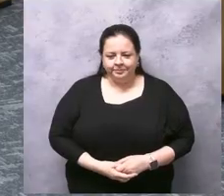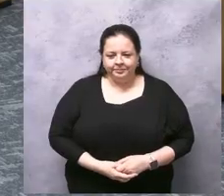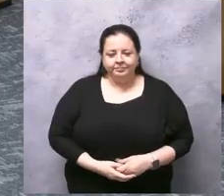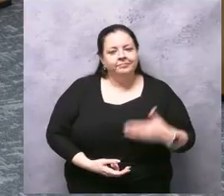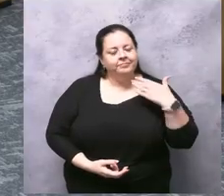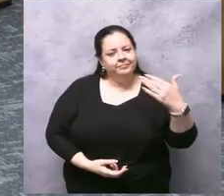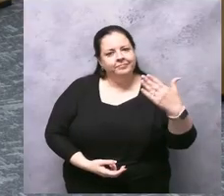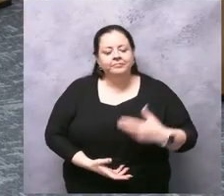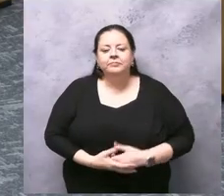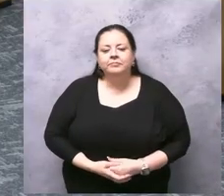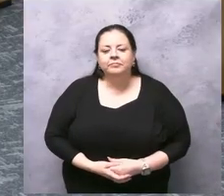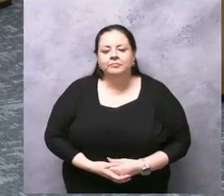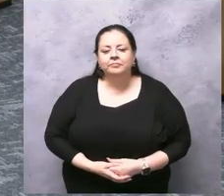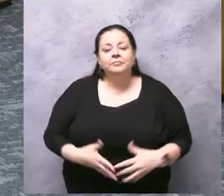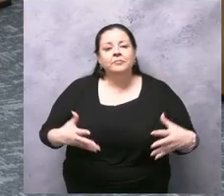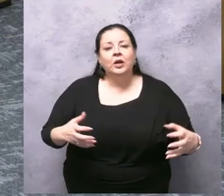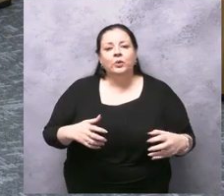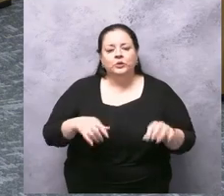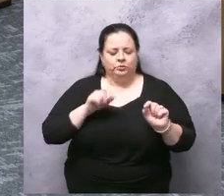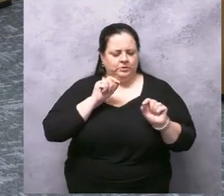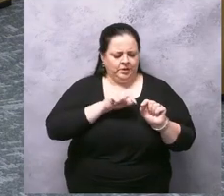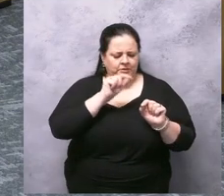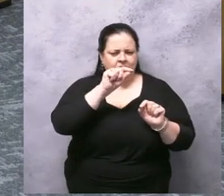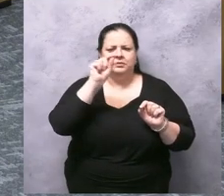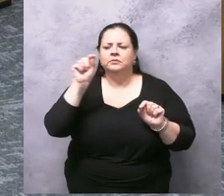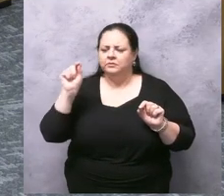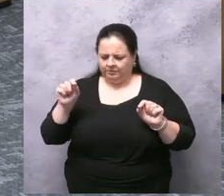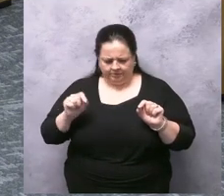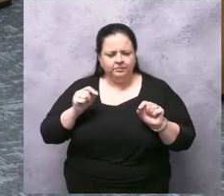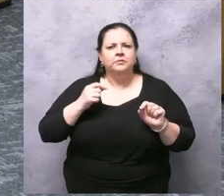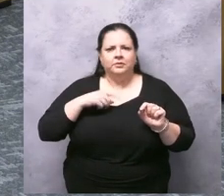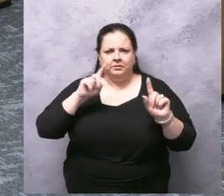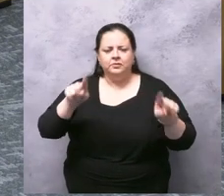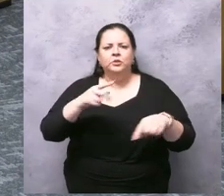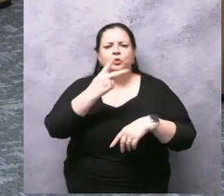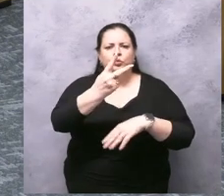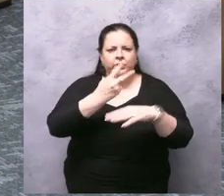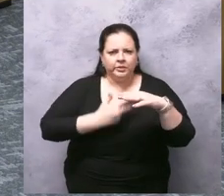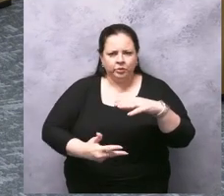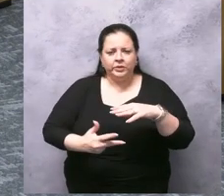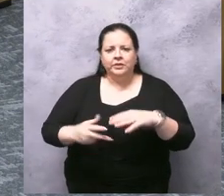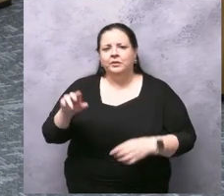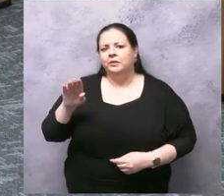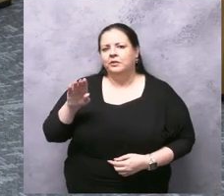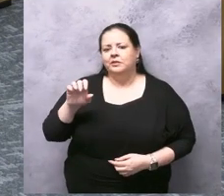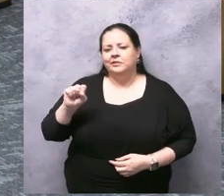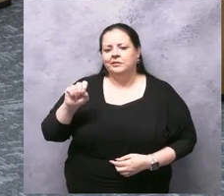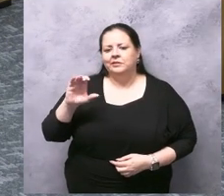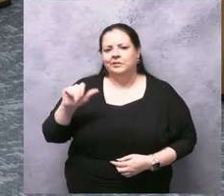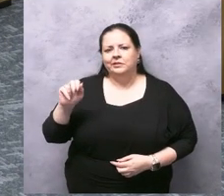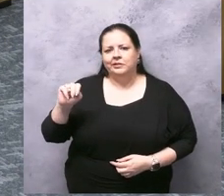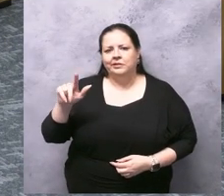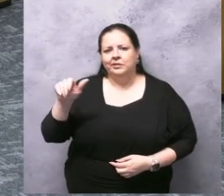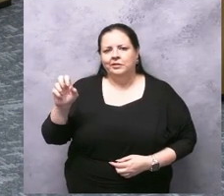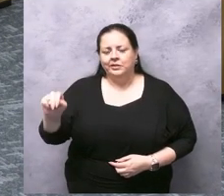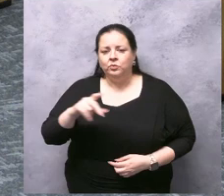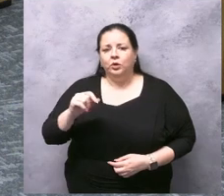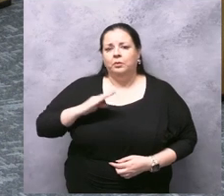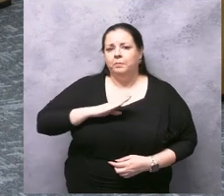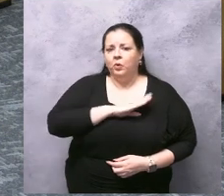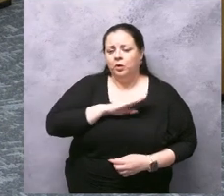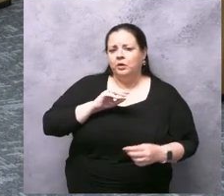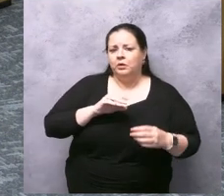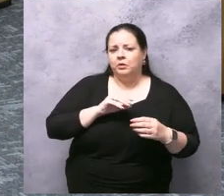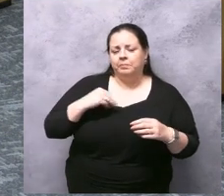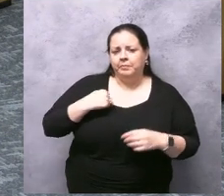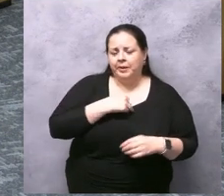Thank you. I like to connect the dots. I attended 2 out of 3 community events hosted by Bethany Scanlon, where sitting board members answered questions. At